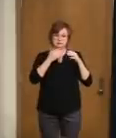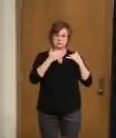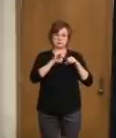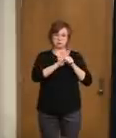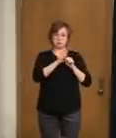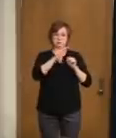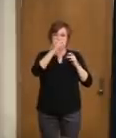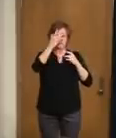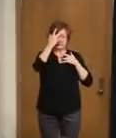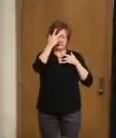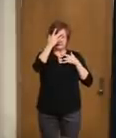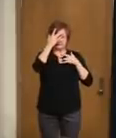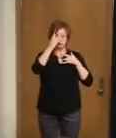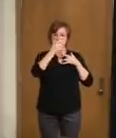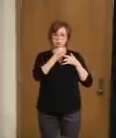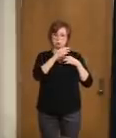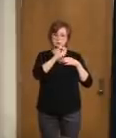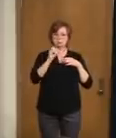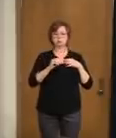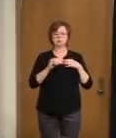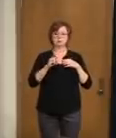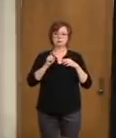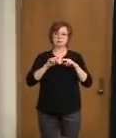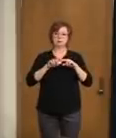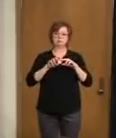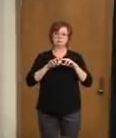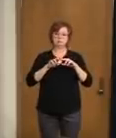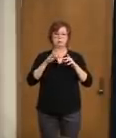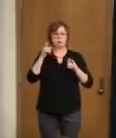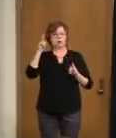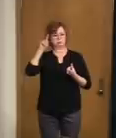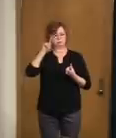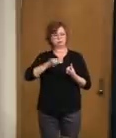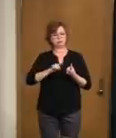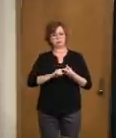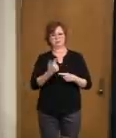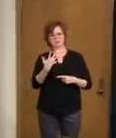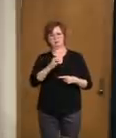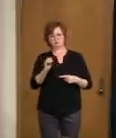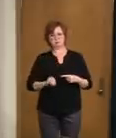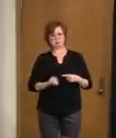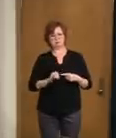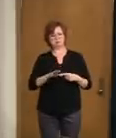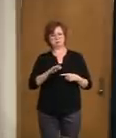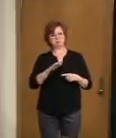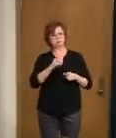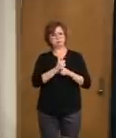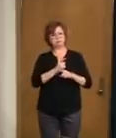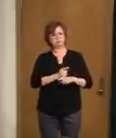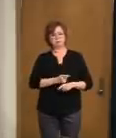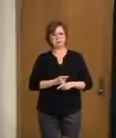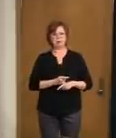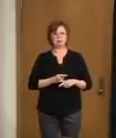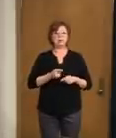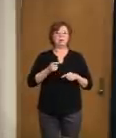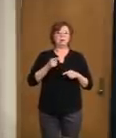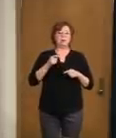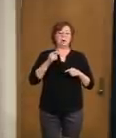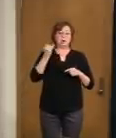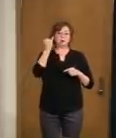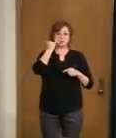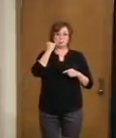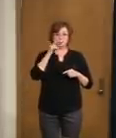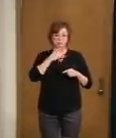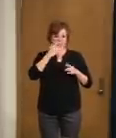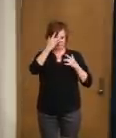have been picking up, so that's very reassuring. And again, I would urge everyone with any concerns to seek testing, even if you think your symptoms are